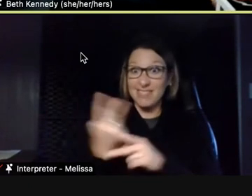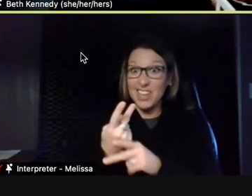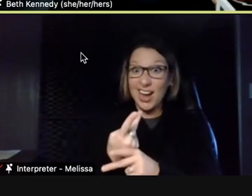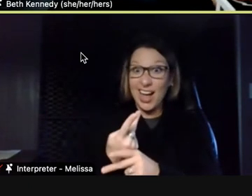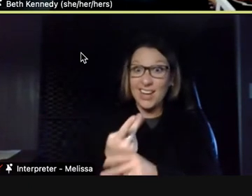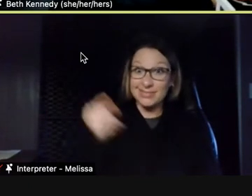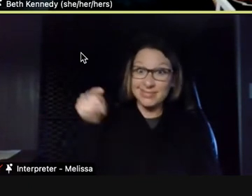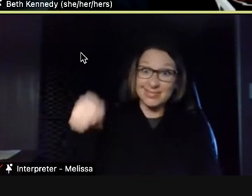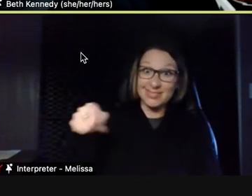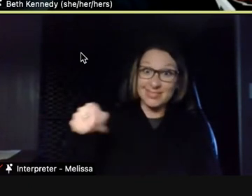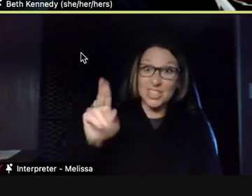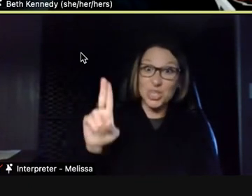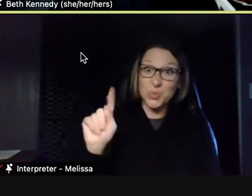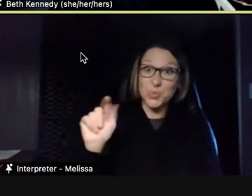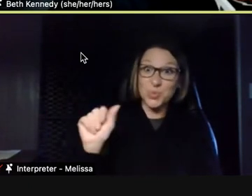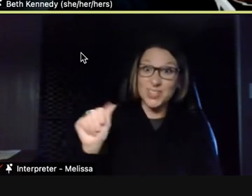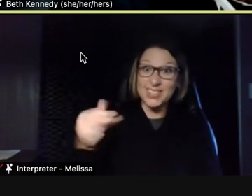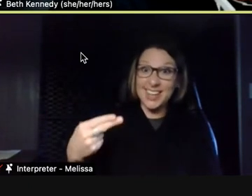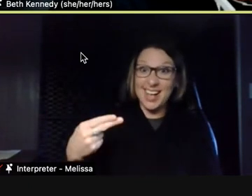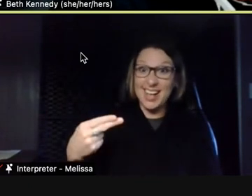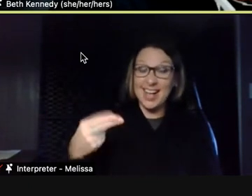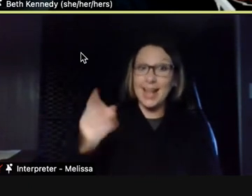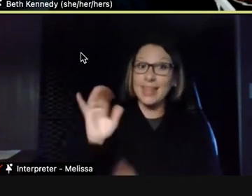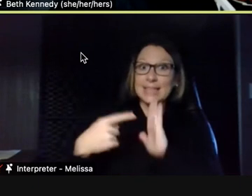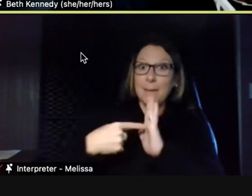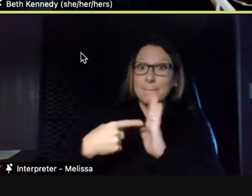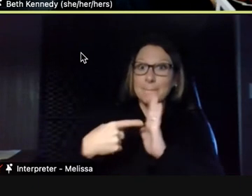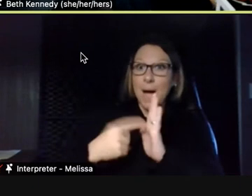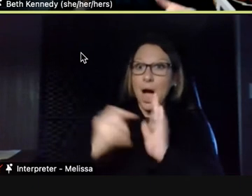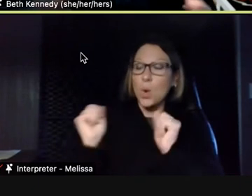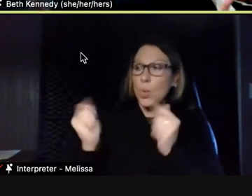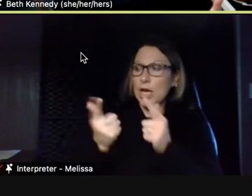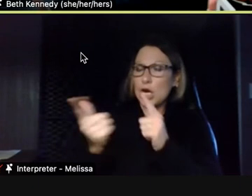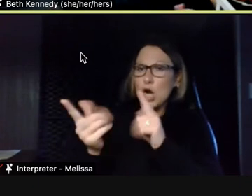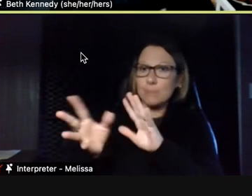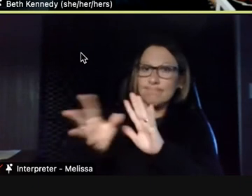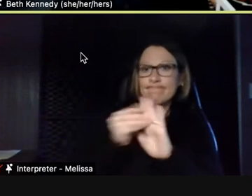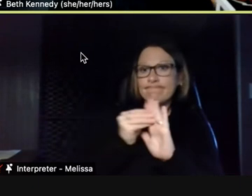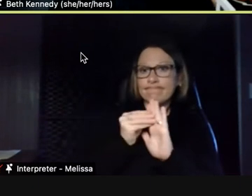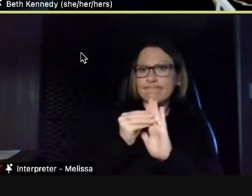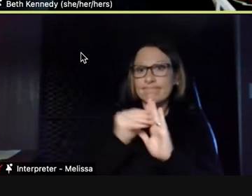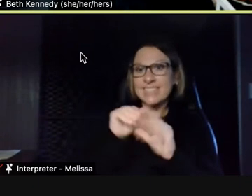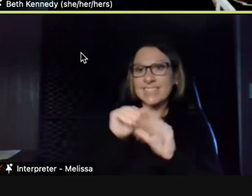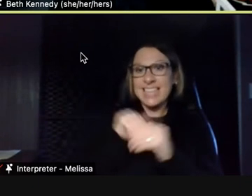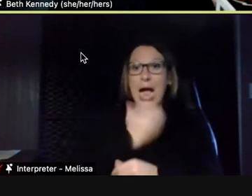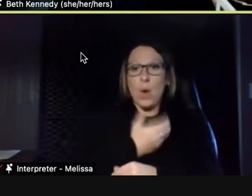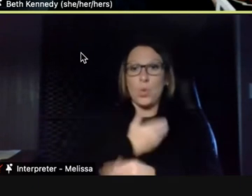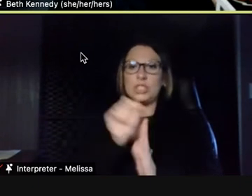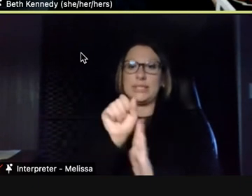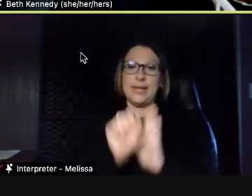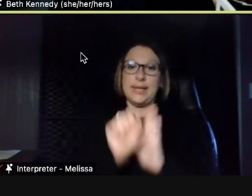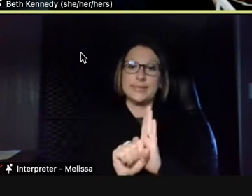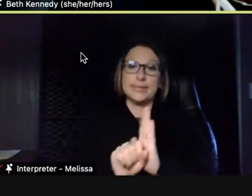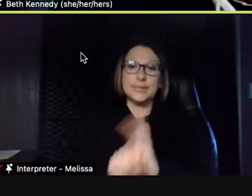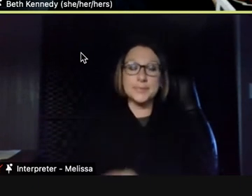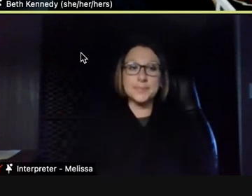figured it out. And it's a model that we can all try to emulate and make happen in our own states.